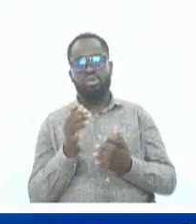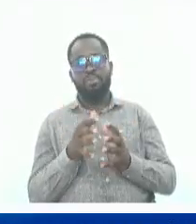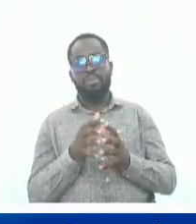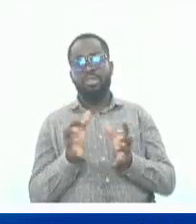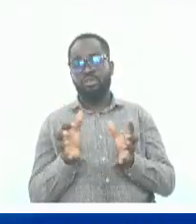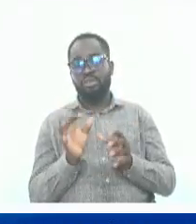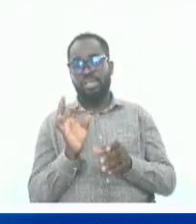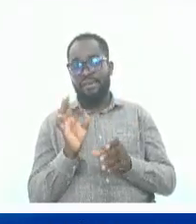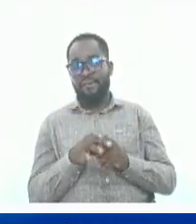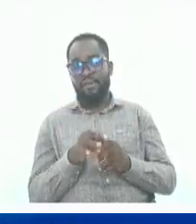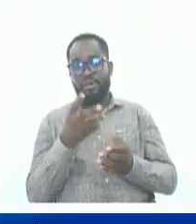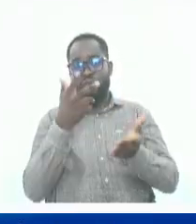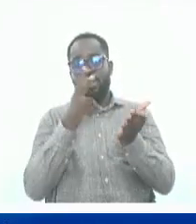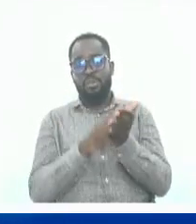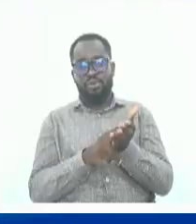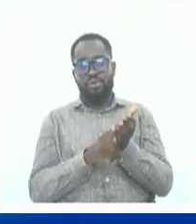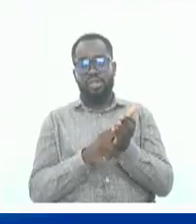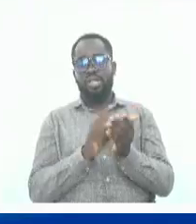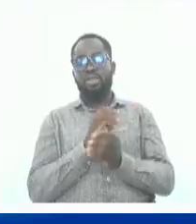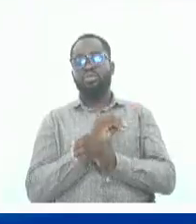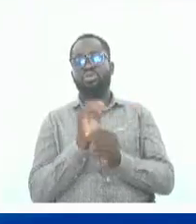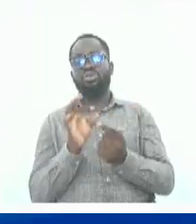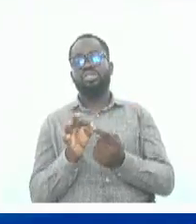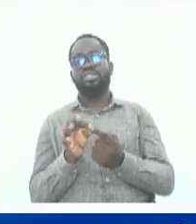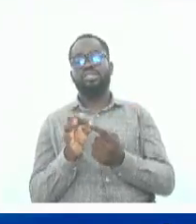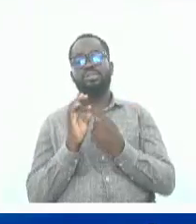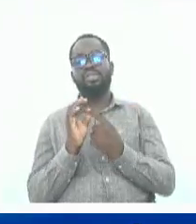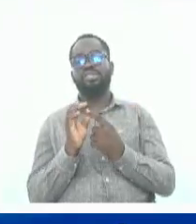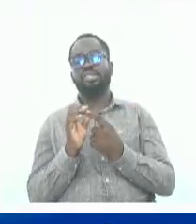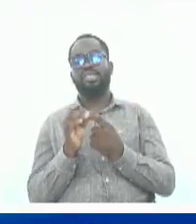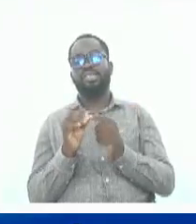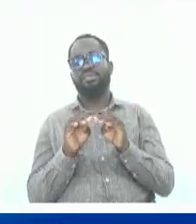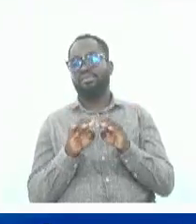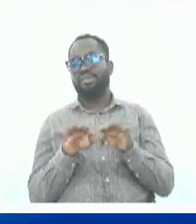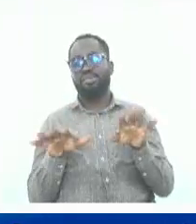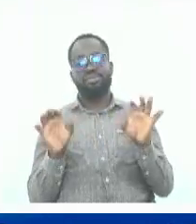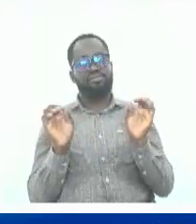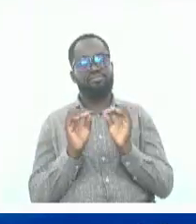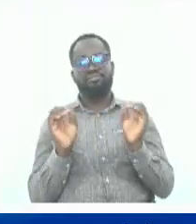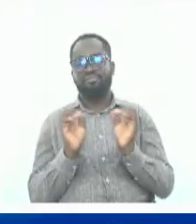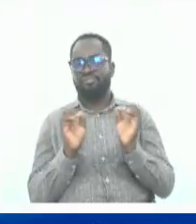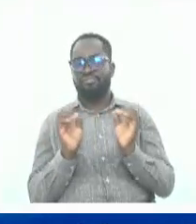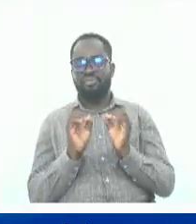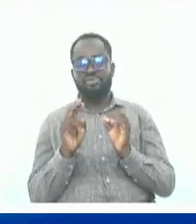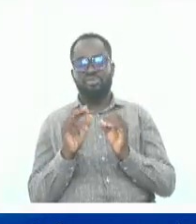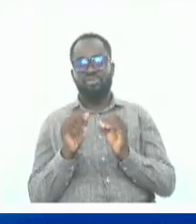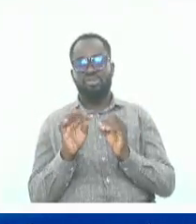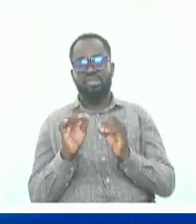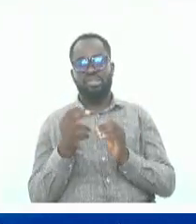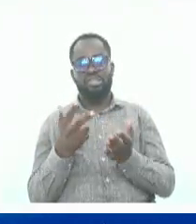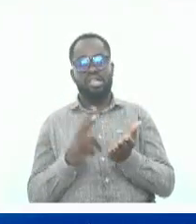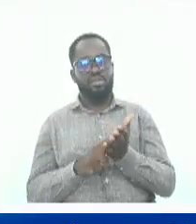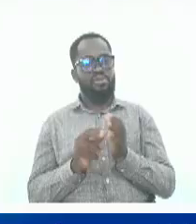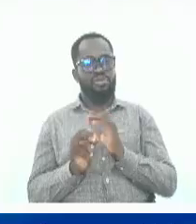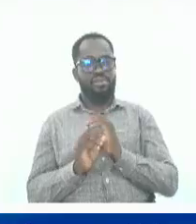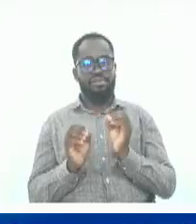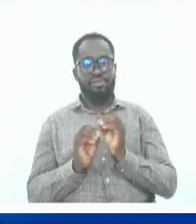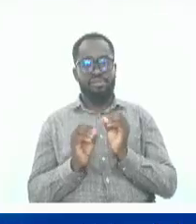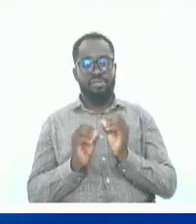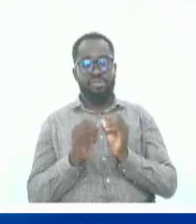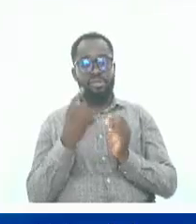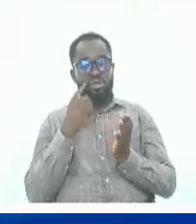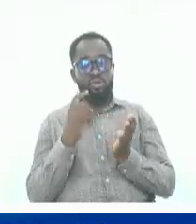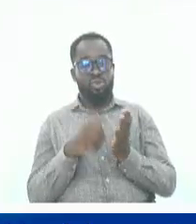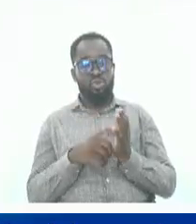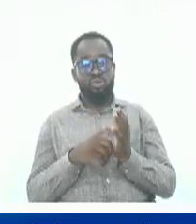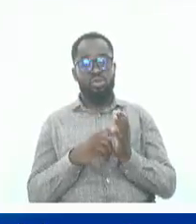votes cast for approval. There are no special resolutions tabled at this meeting for unit holders' approval. Please note that when